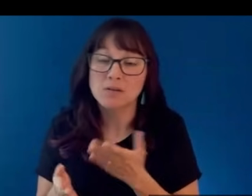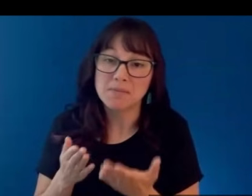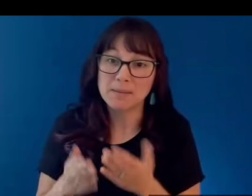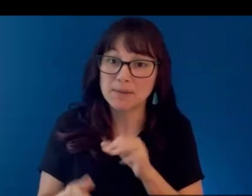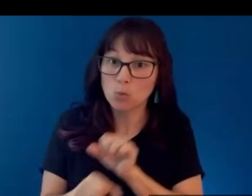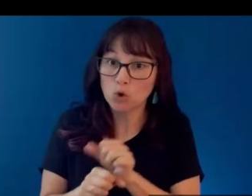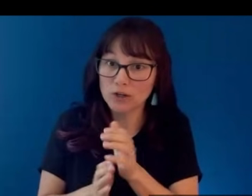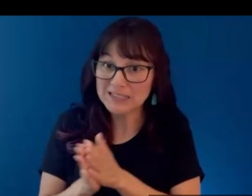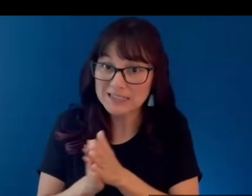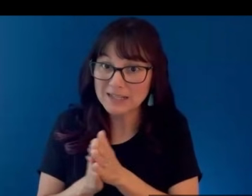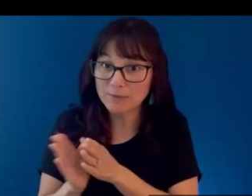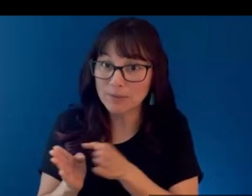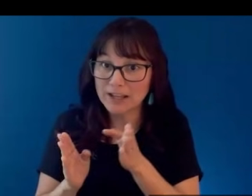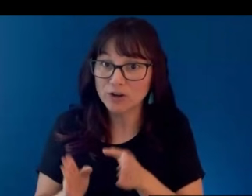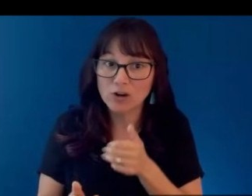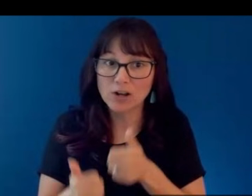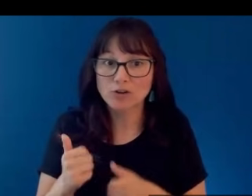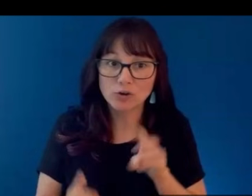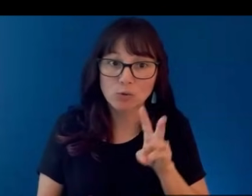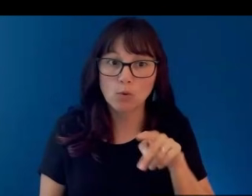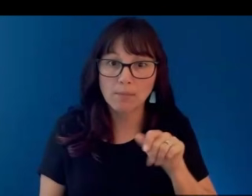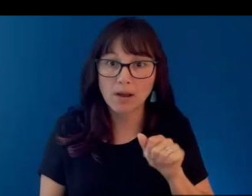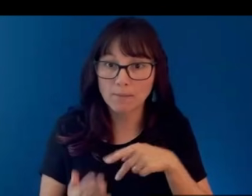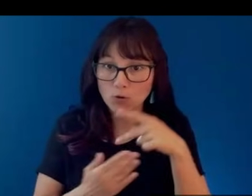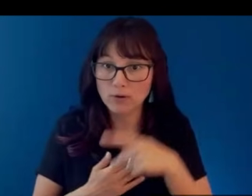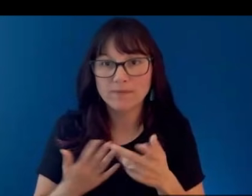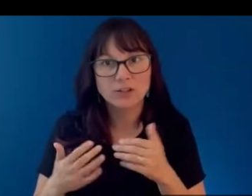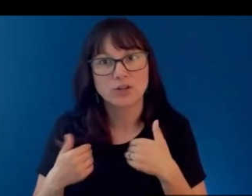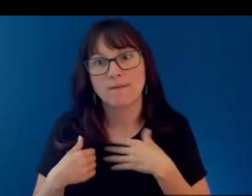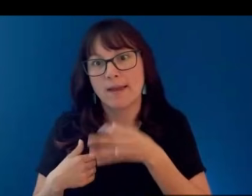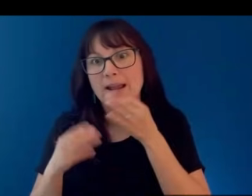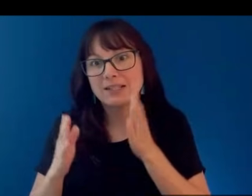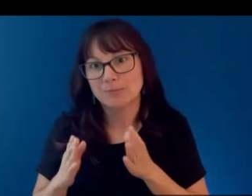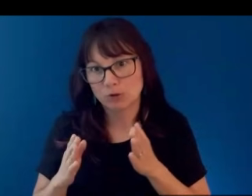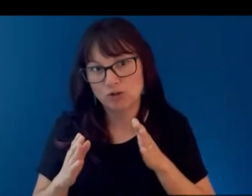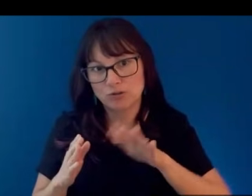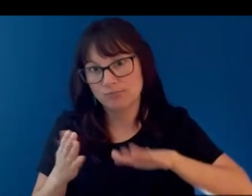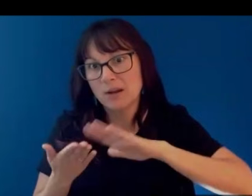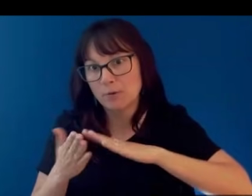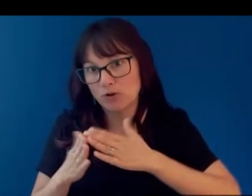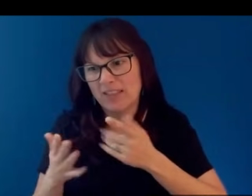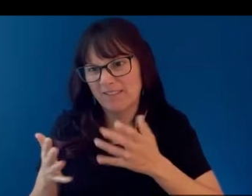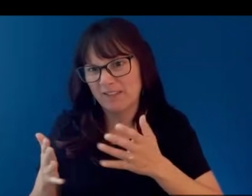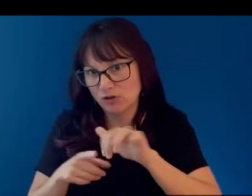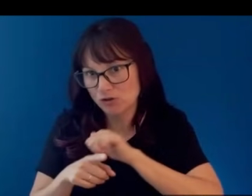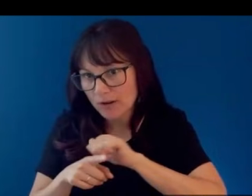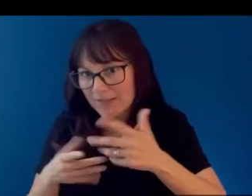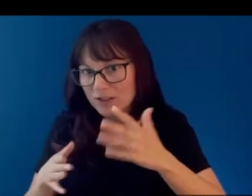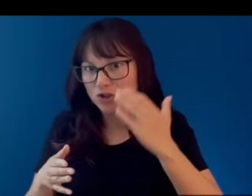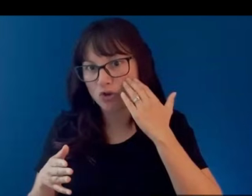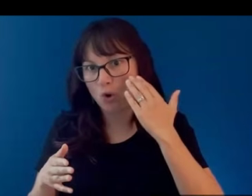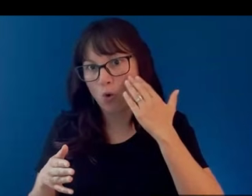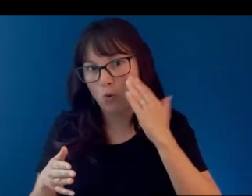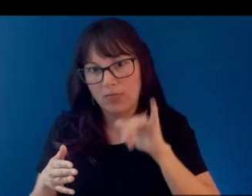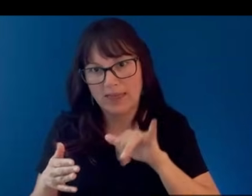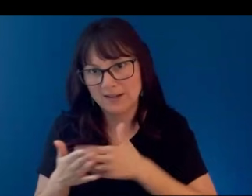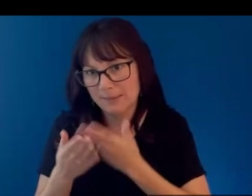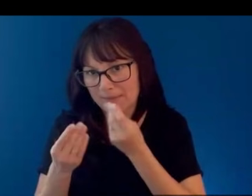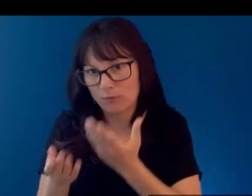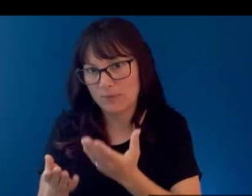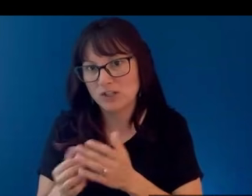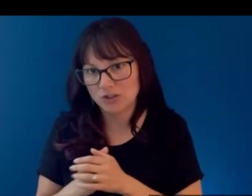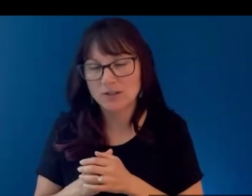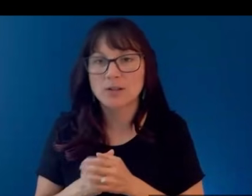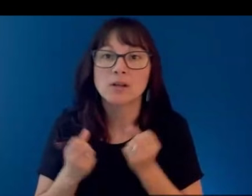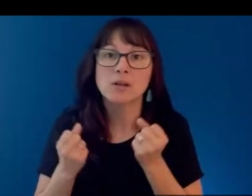planner or under the WIPA programs. There are experts in the community trained to know this information.